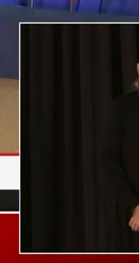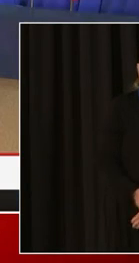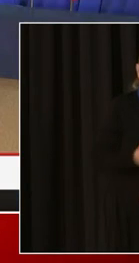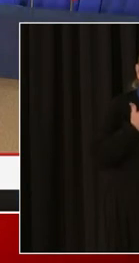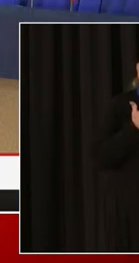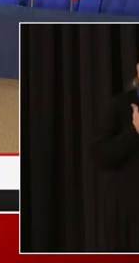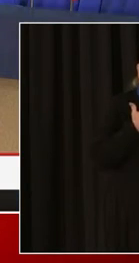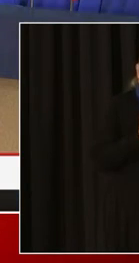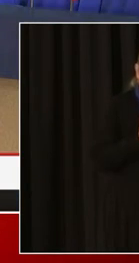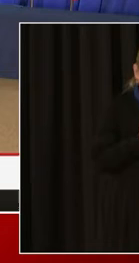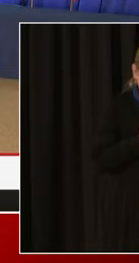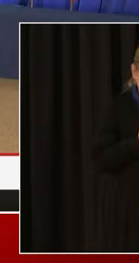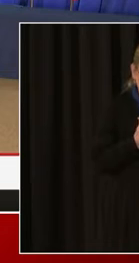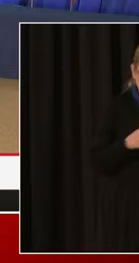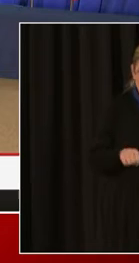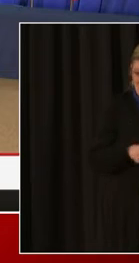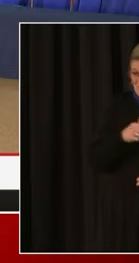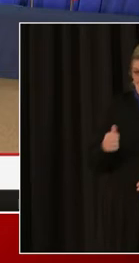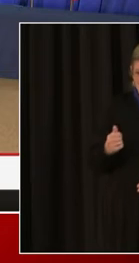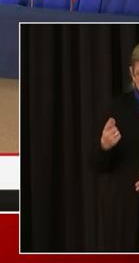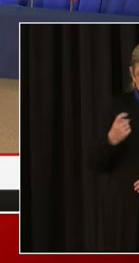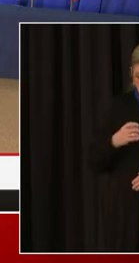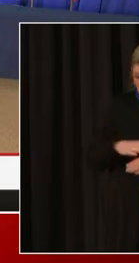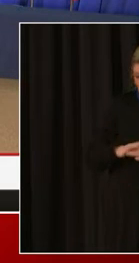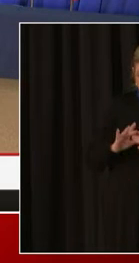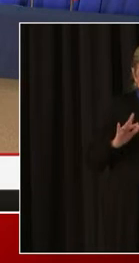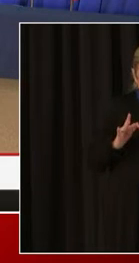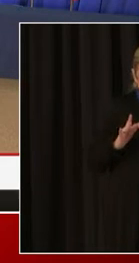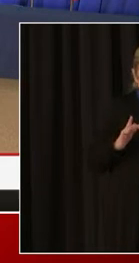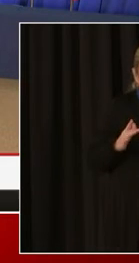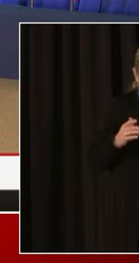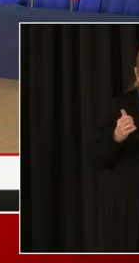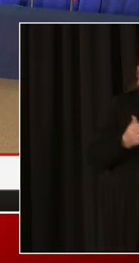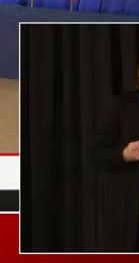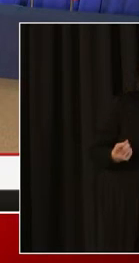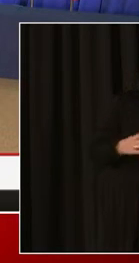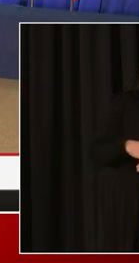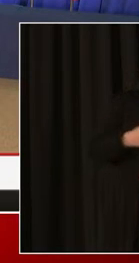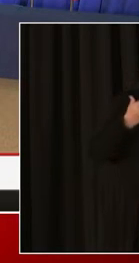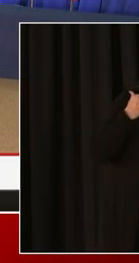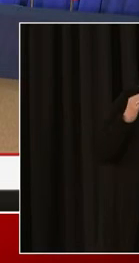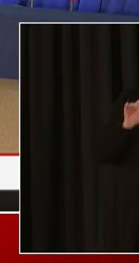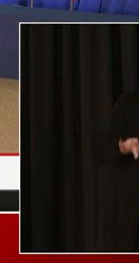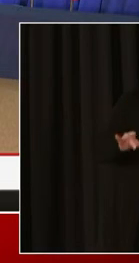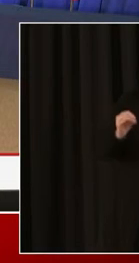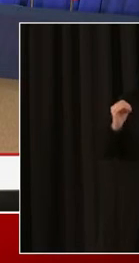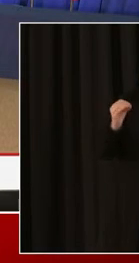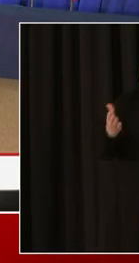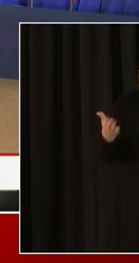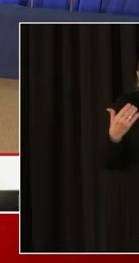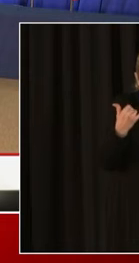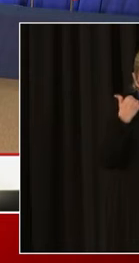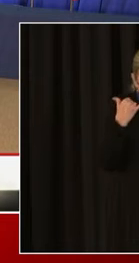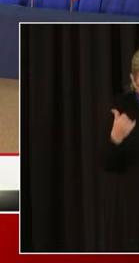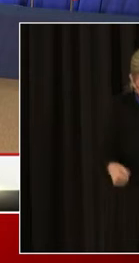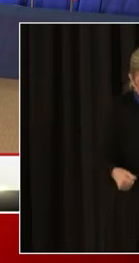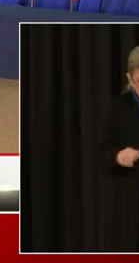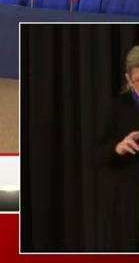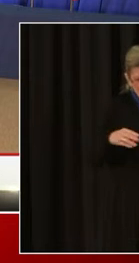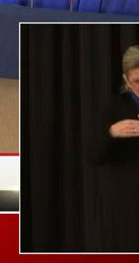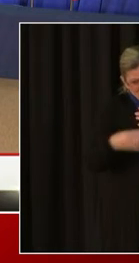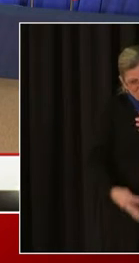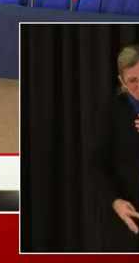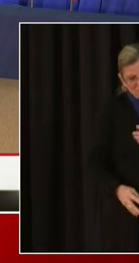Thank you, Chancellor. We're going to take another one from online, and just want to remind everyone, again, if you're on the phone, you can press 0 to be entered into the question